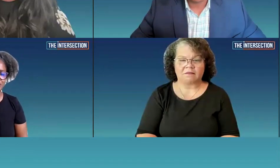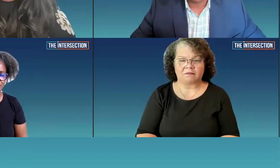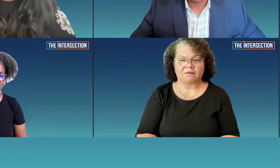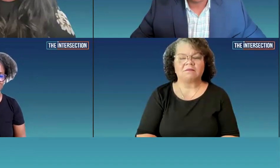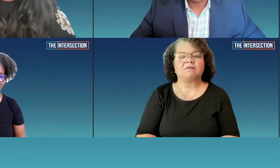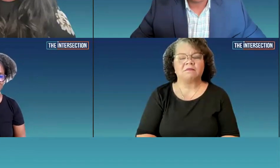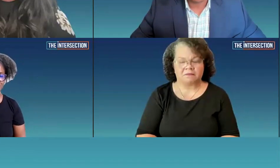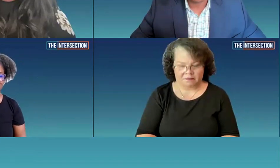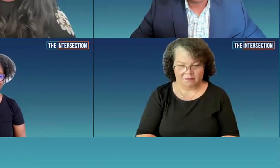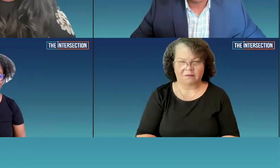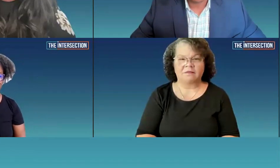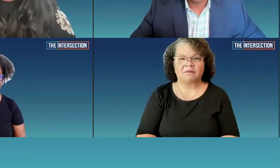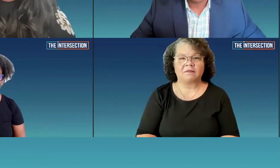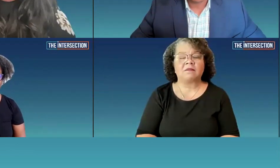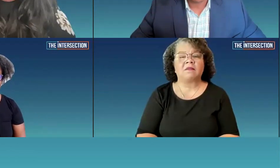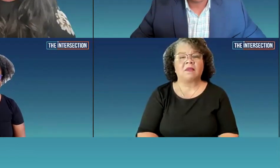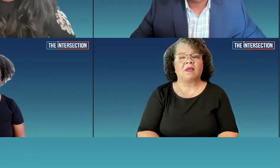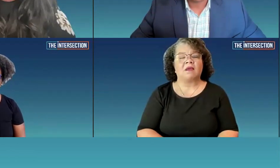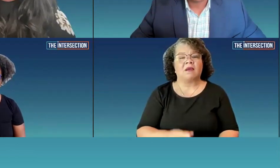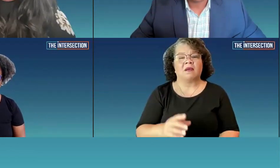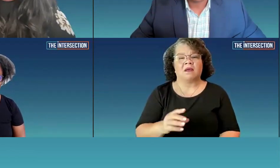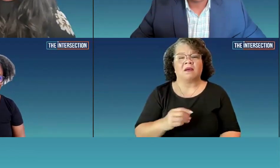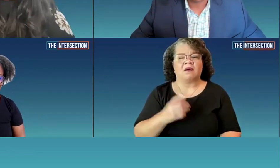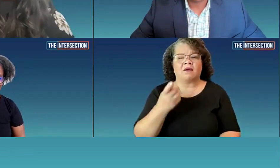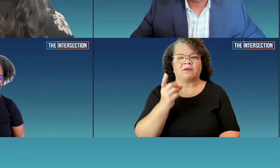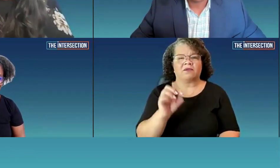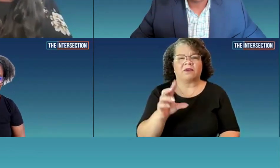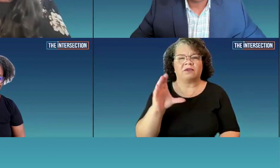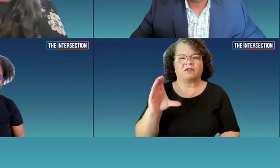All right. Well, back in the day,